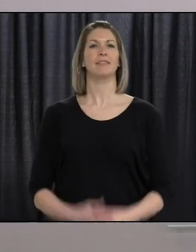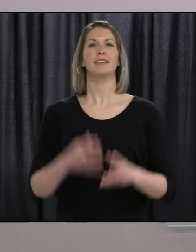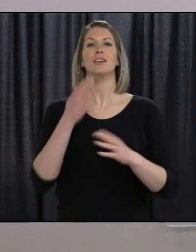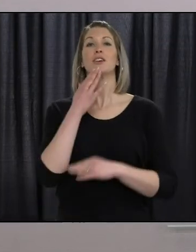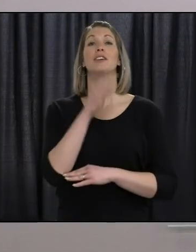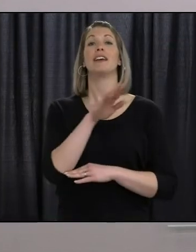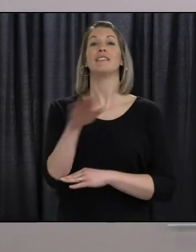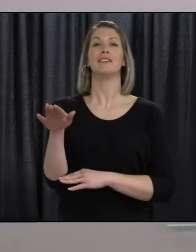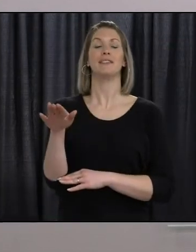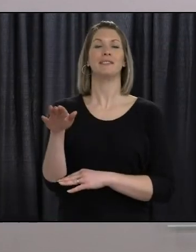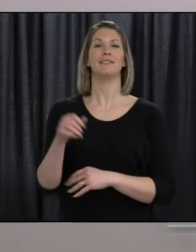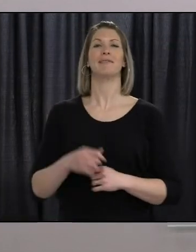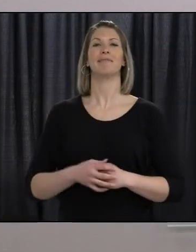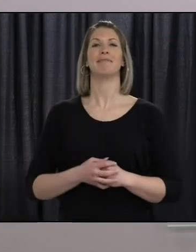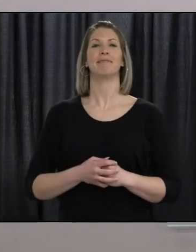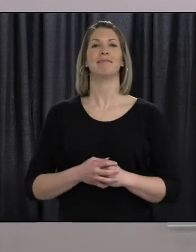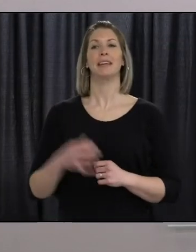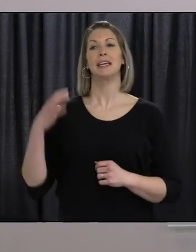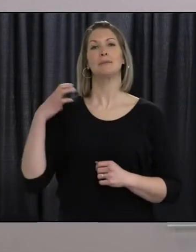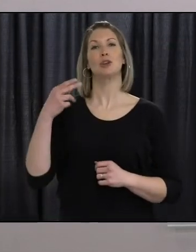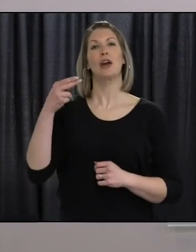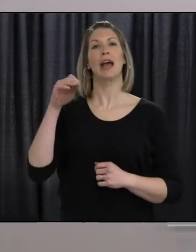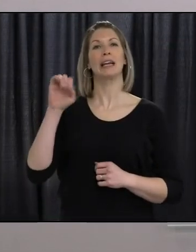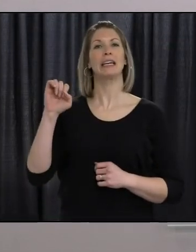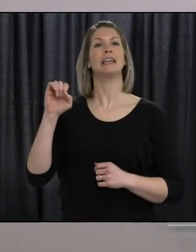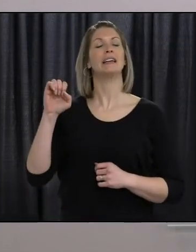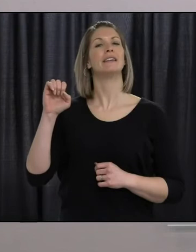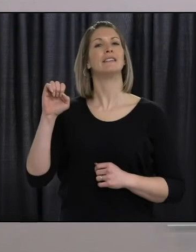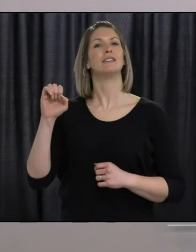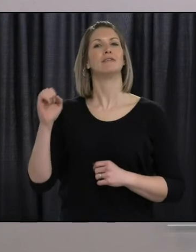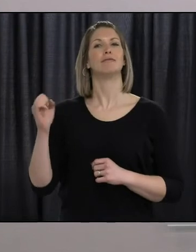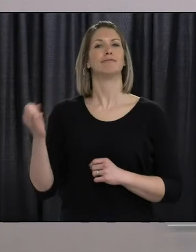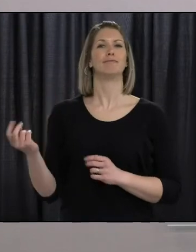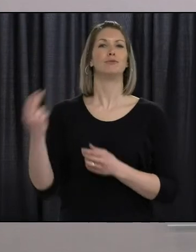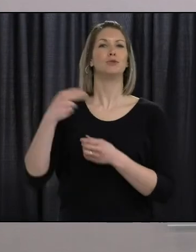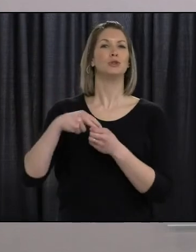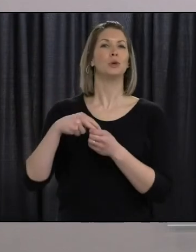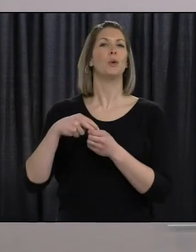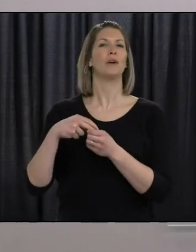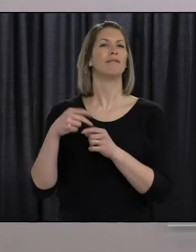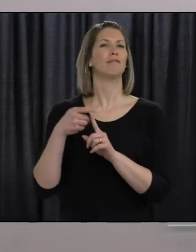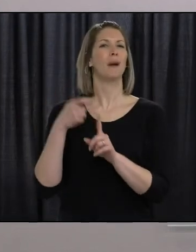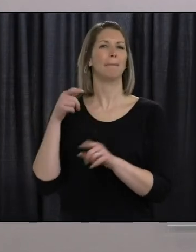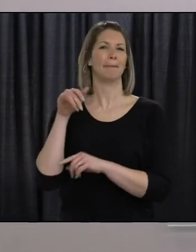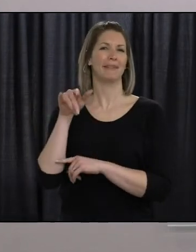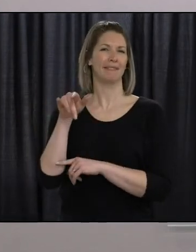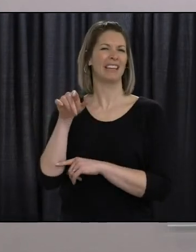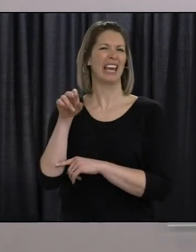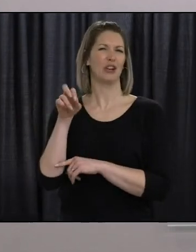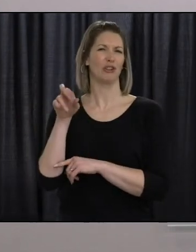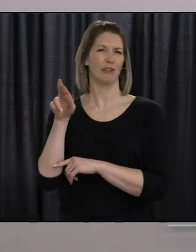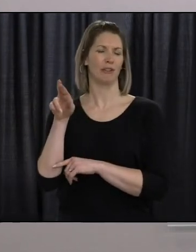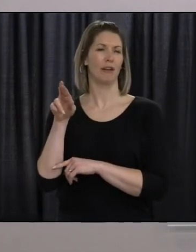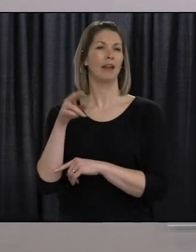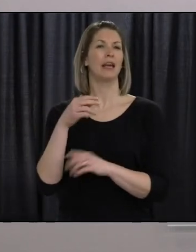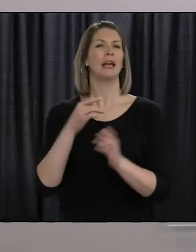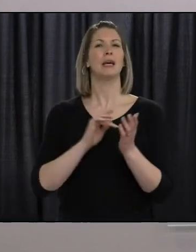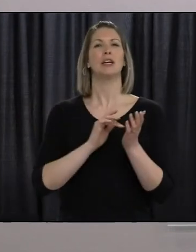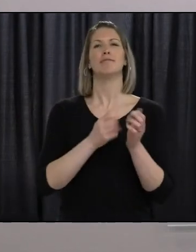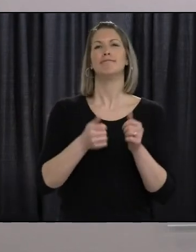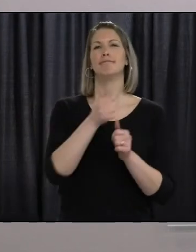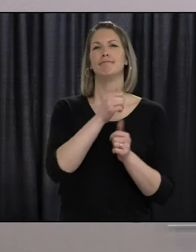Well, good afternoon, everyone. Minister Hickey will be joining us from Gander today, and we have the Chief Medical Officer with